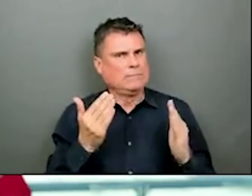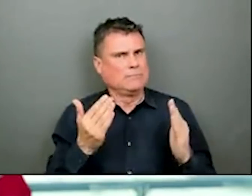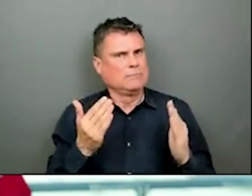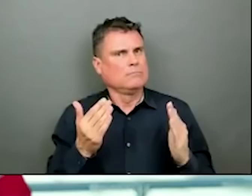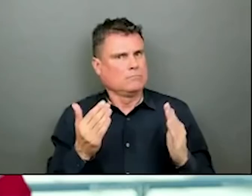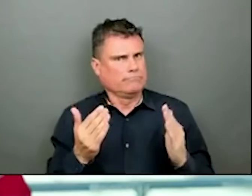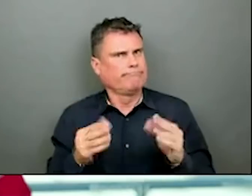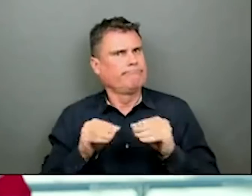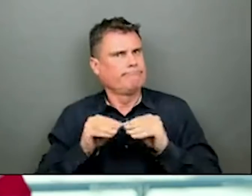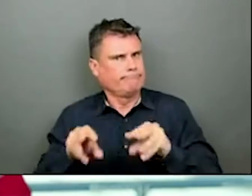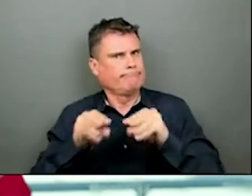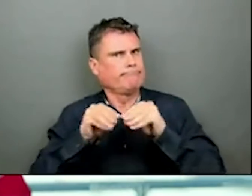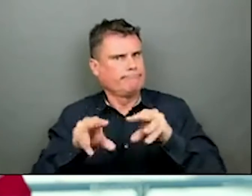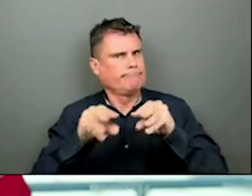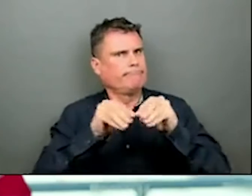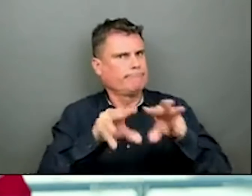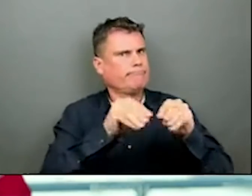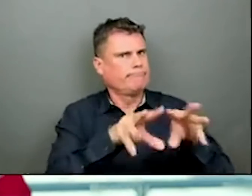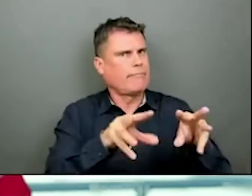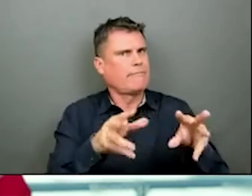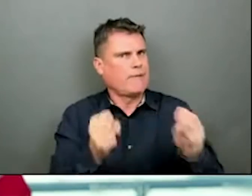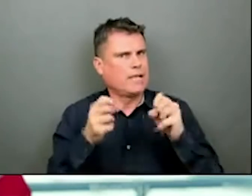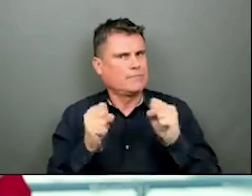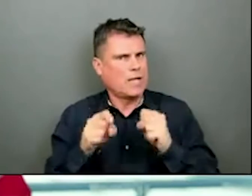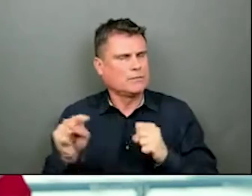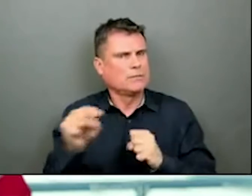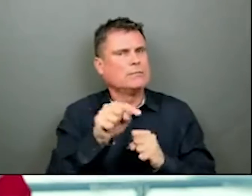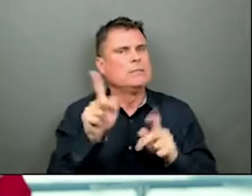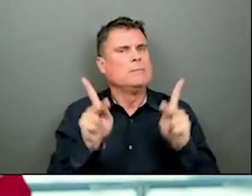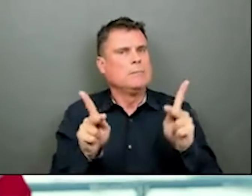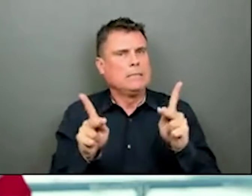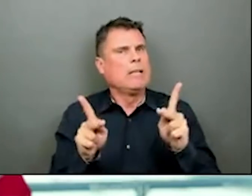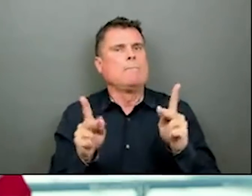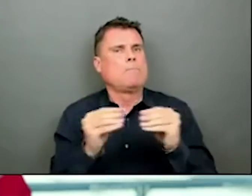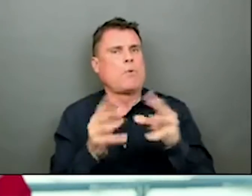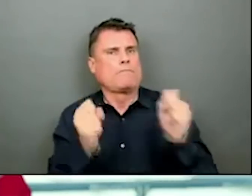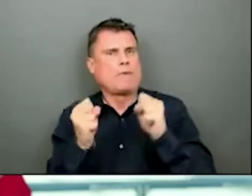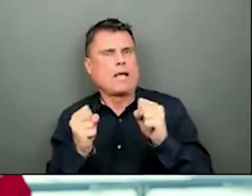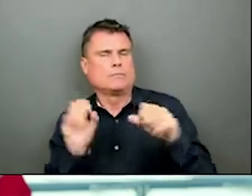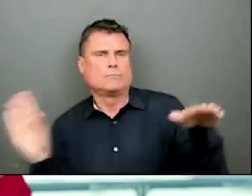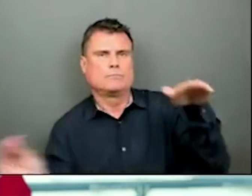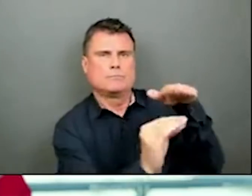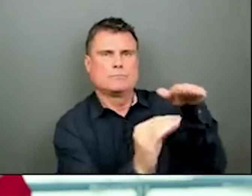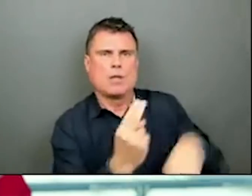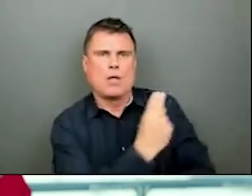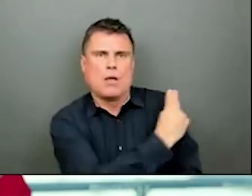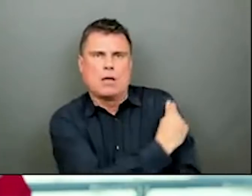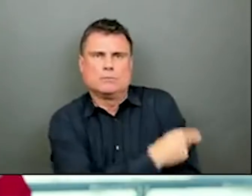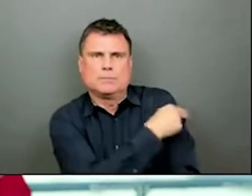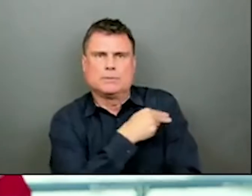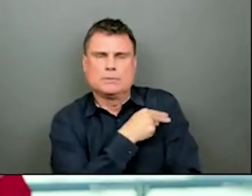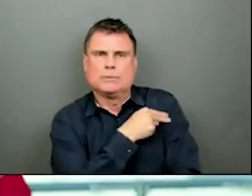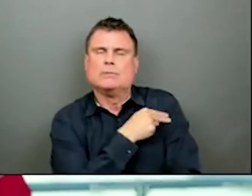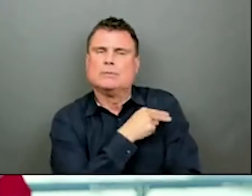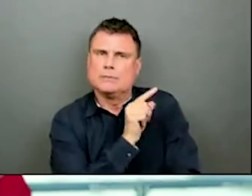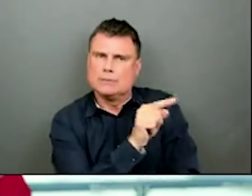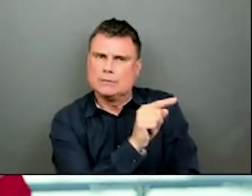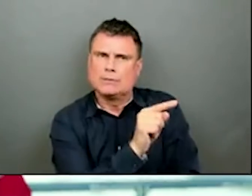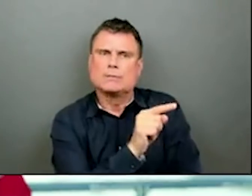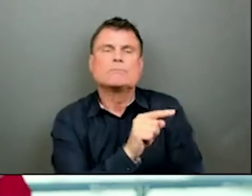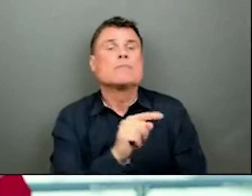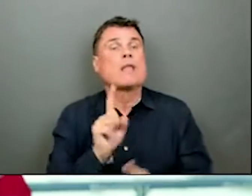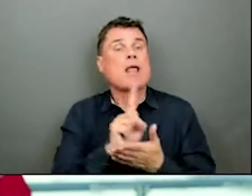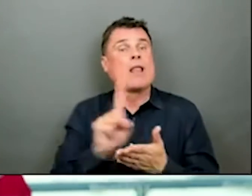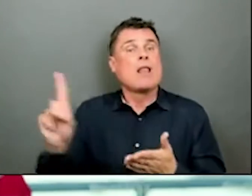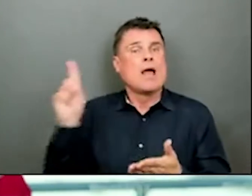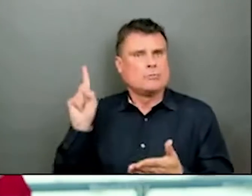is happening so rapidly and people are ending up in hospital. So we saw that increase the last week. But